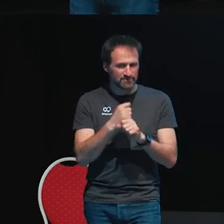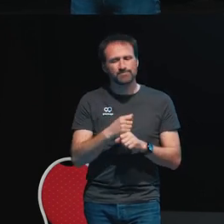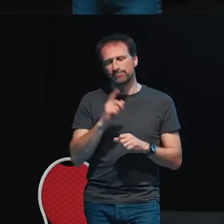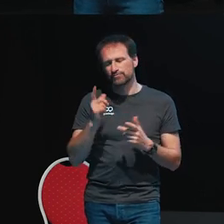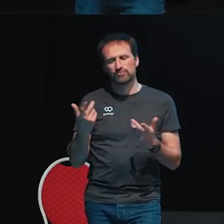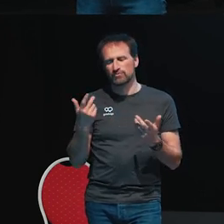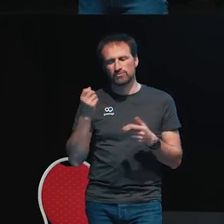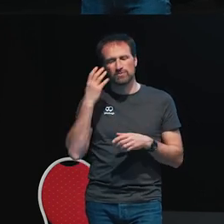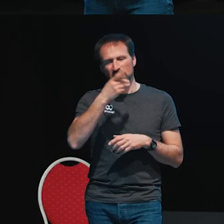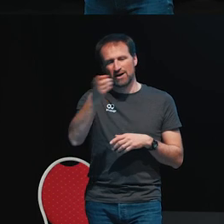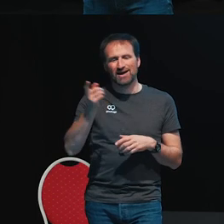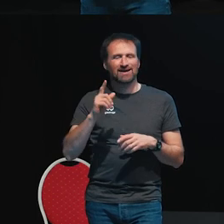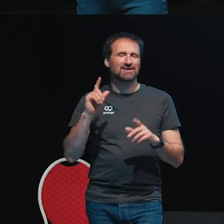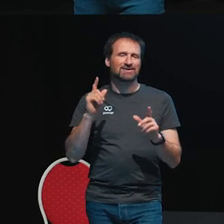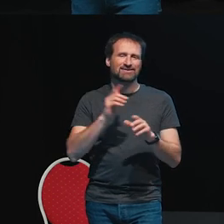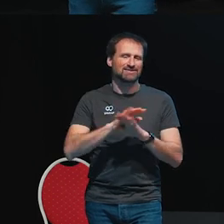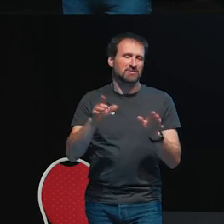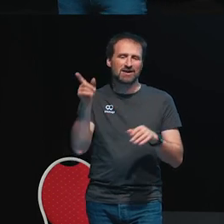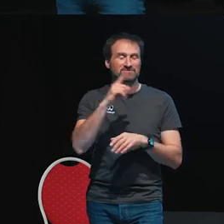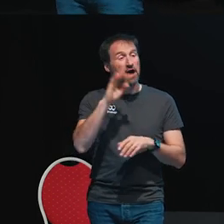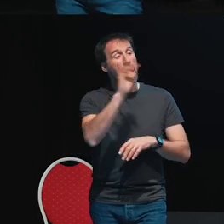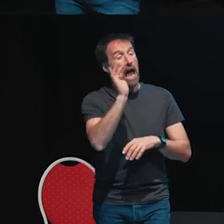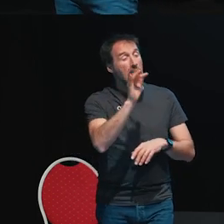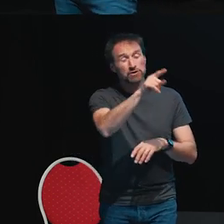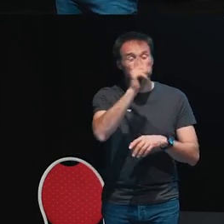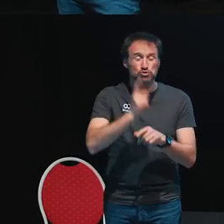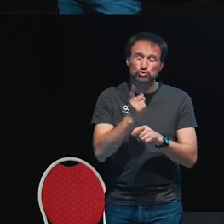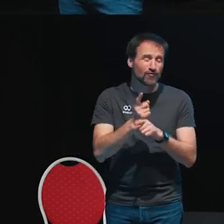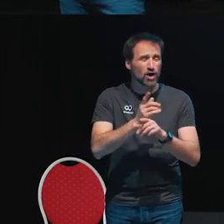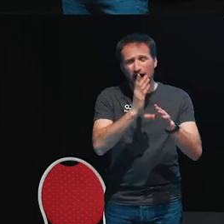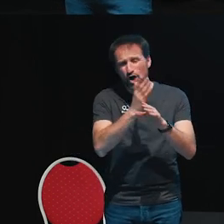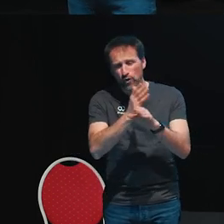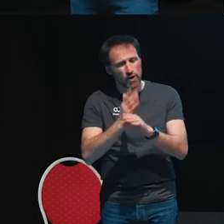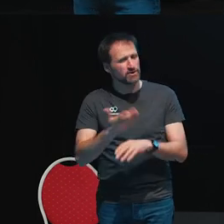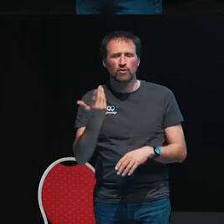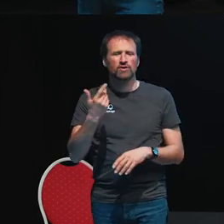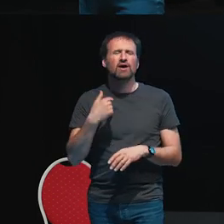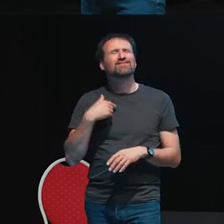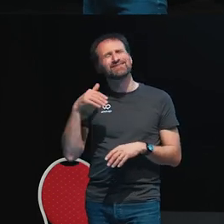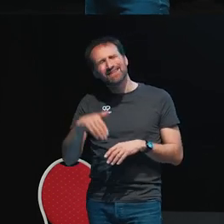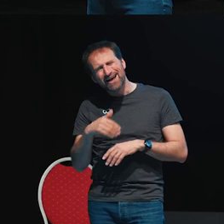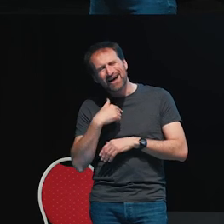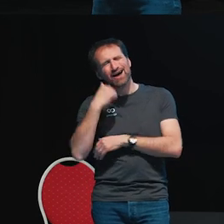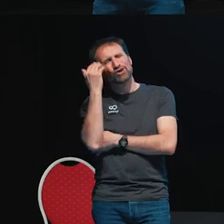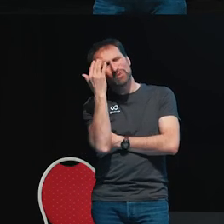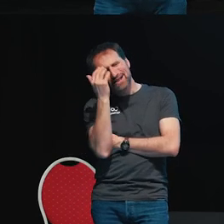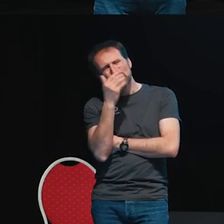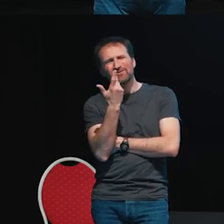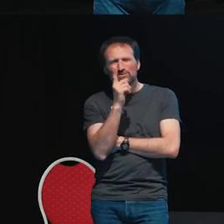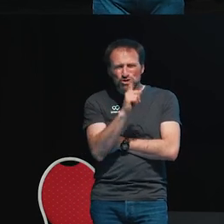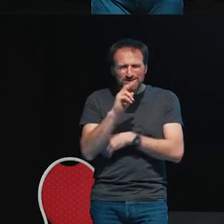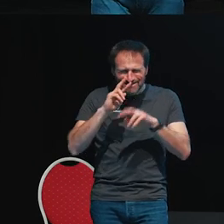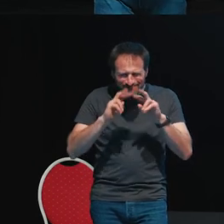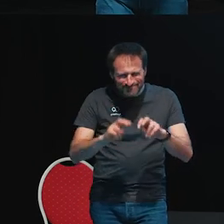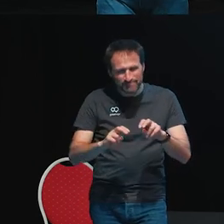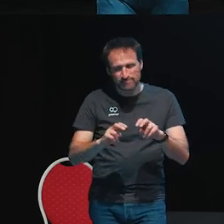on like you should stop that right now and like have some kind of consensus about, oh, wait, we should investigate, that moves on